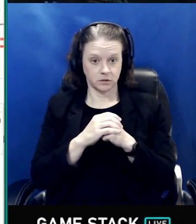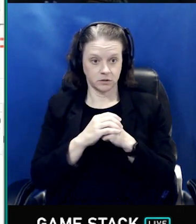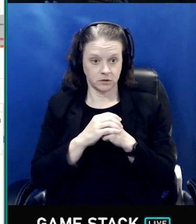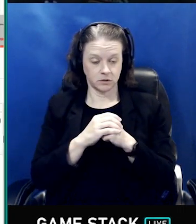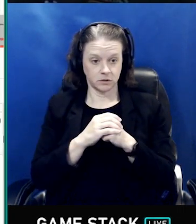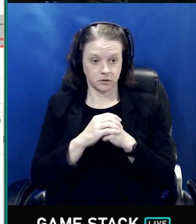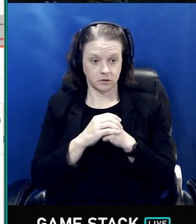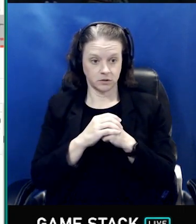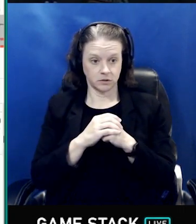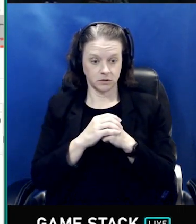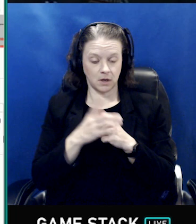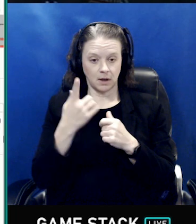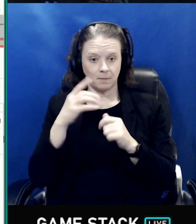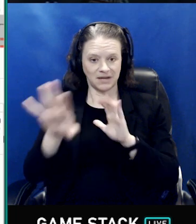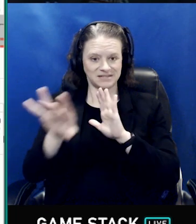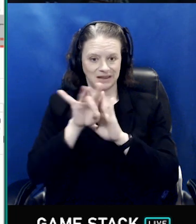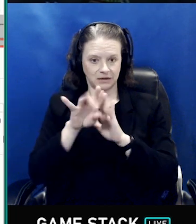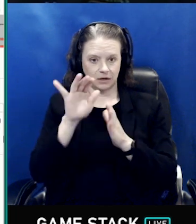selecting those columns.